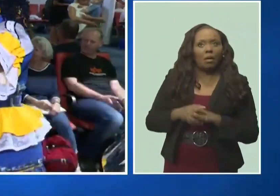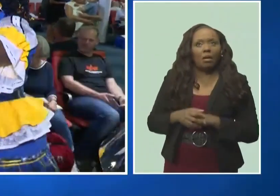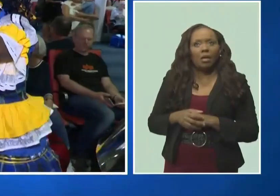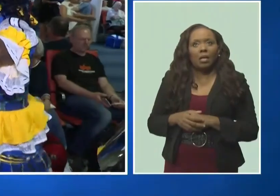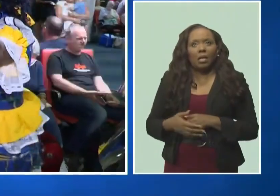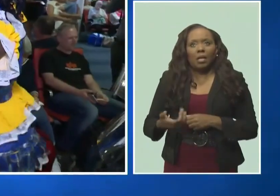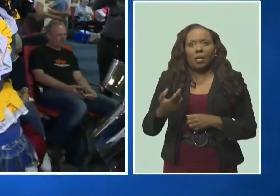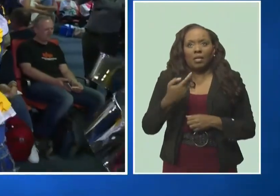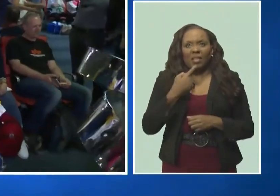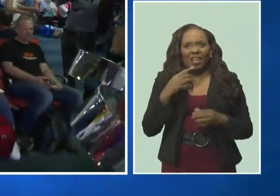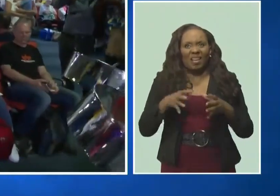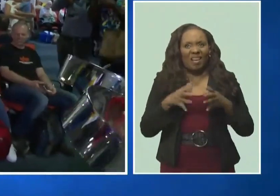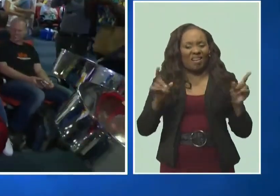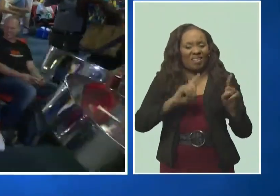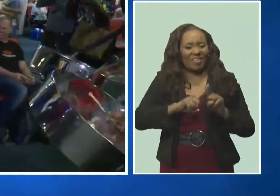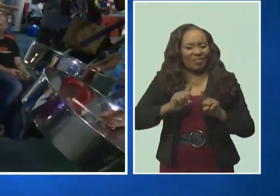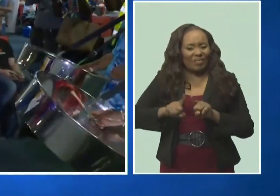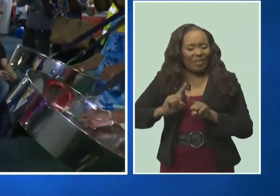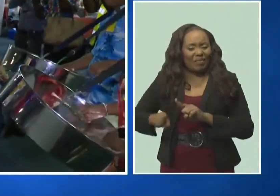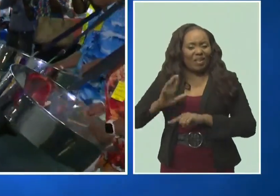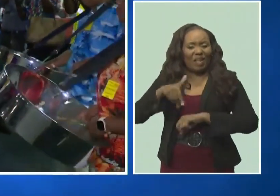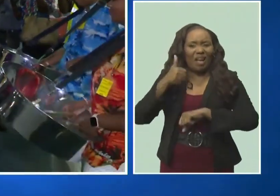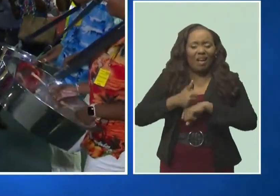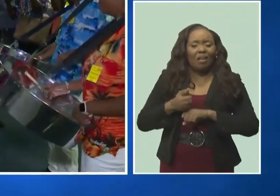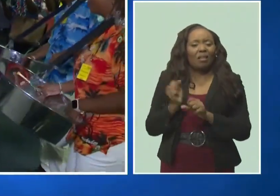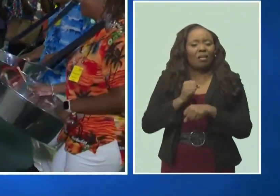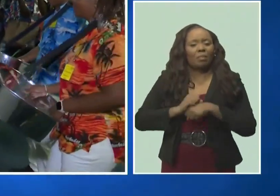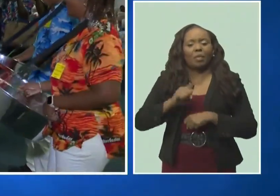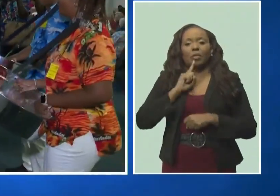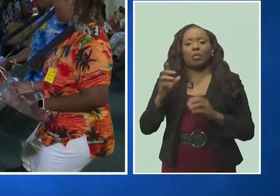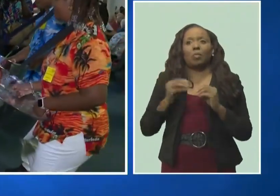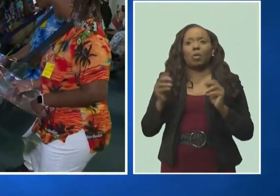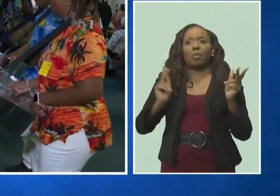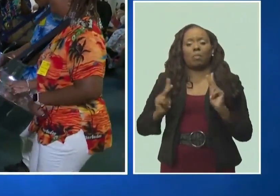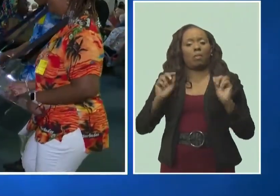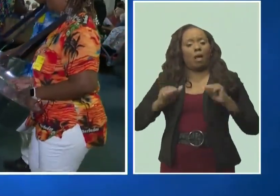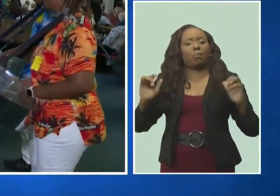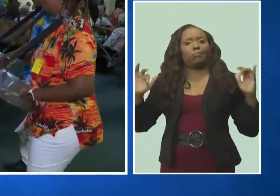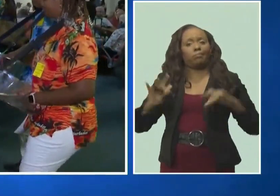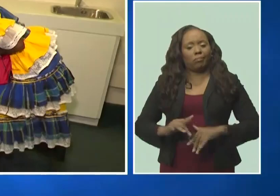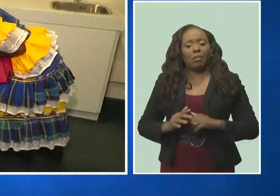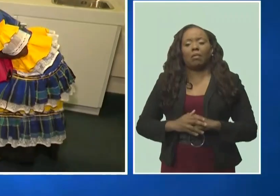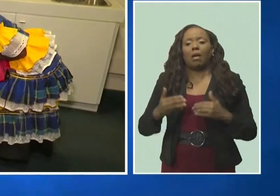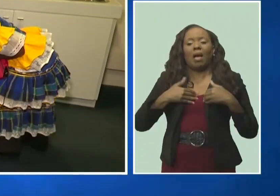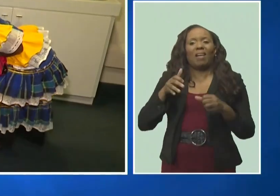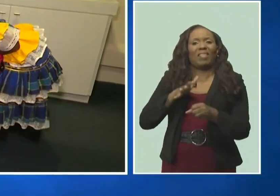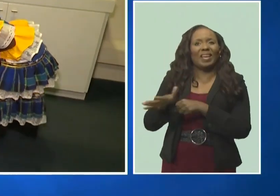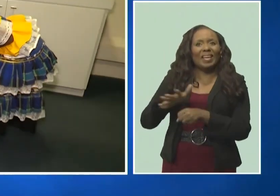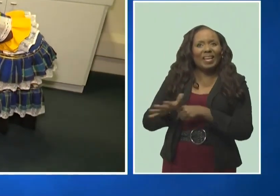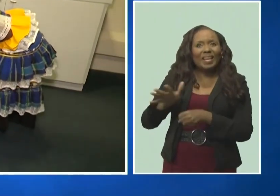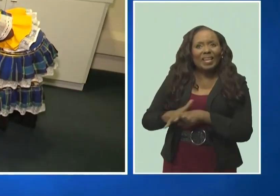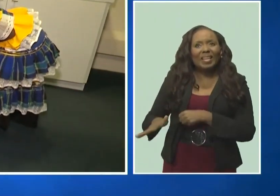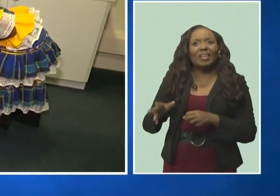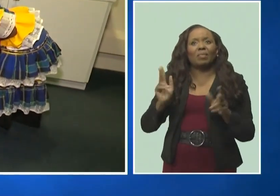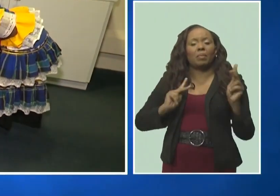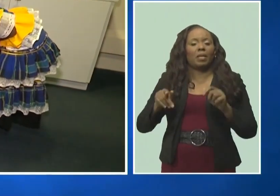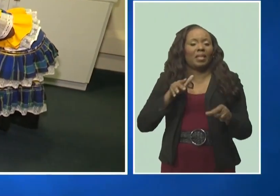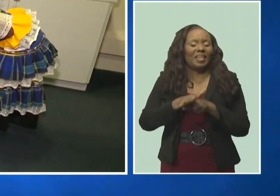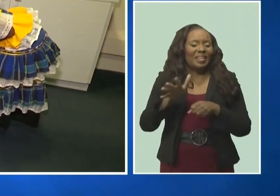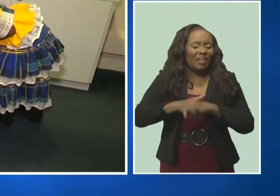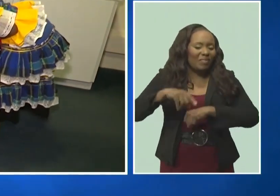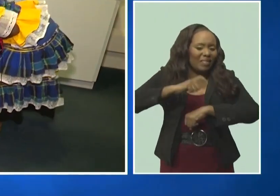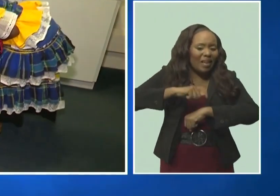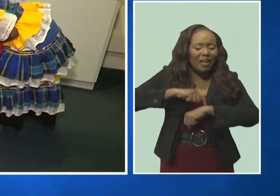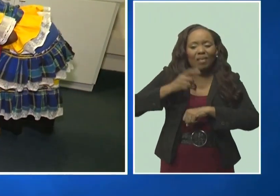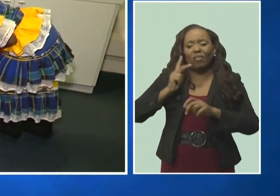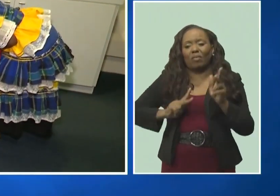CEO says mechanisms are being put in place to accommodate increases in both arrivals as well as departures. The air-to-sea arrivals